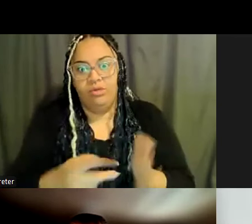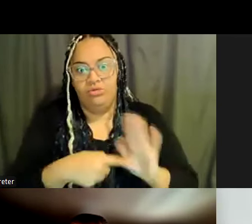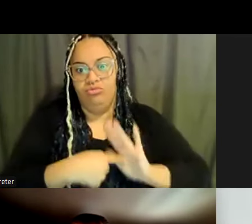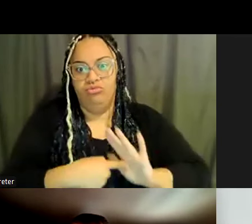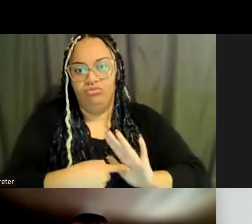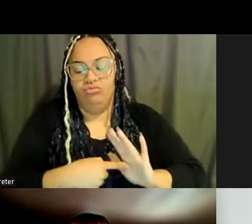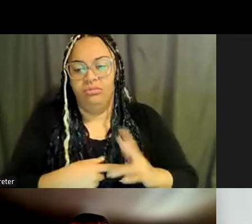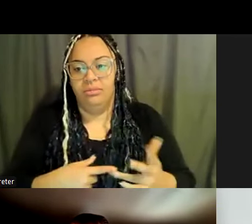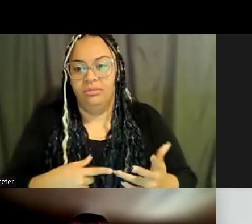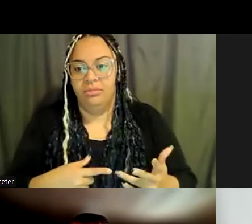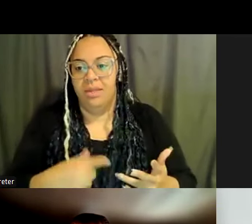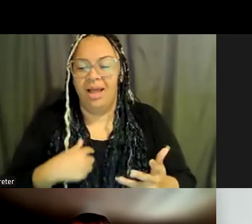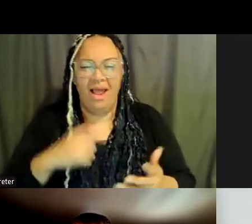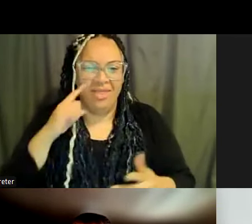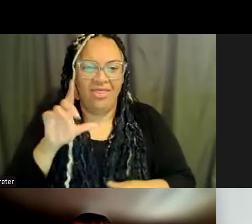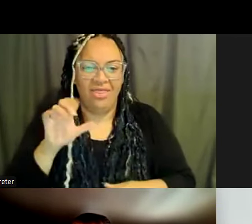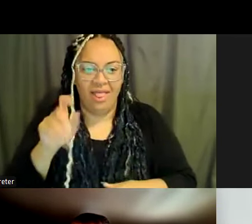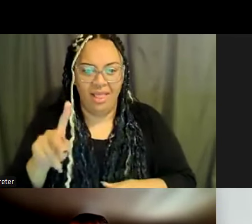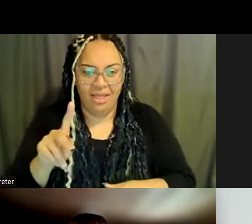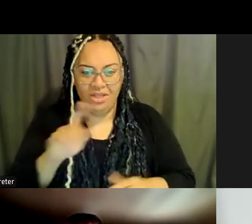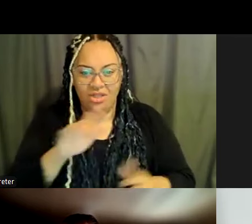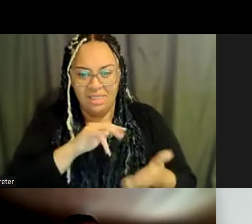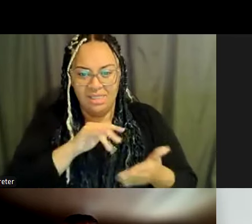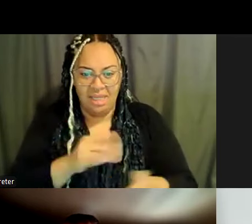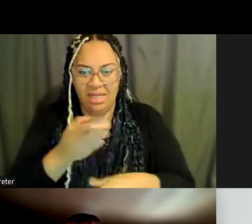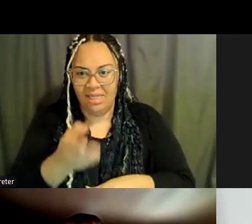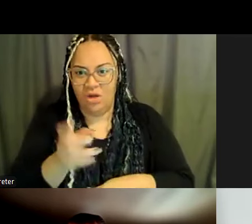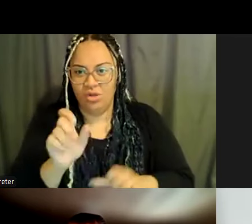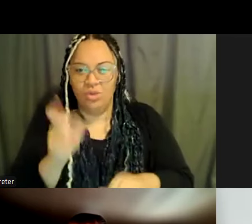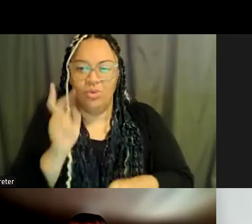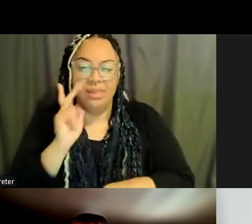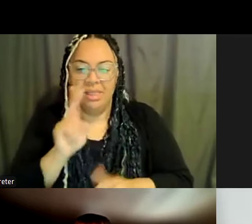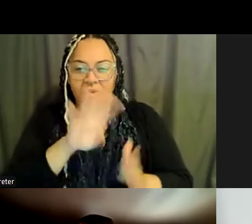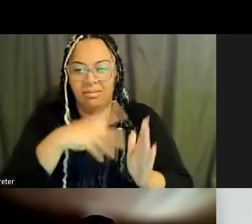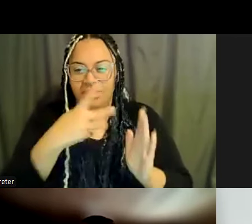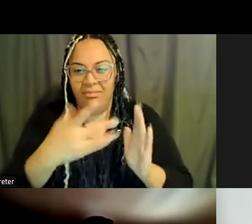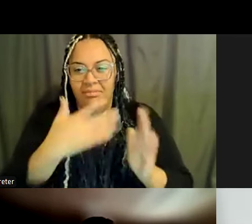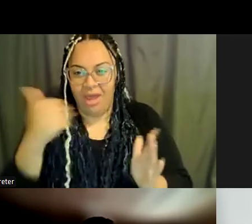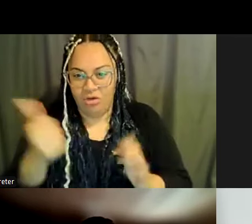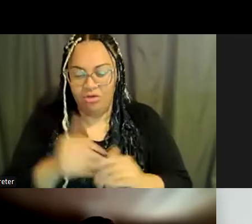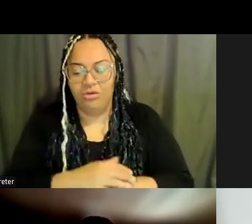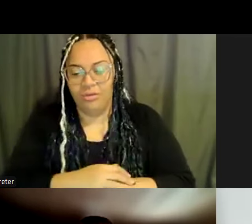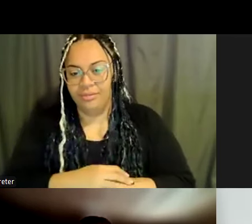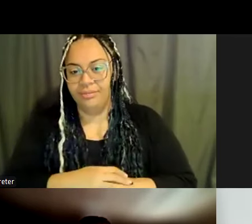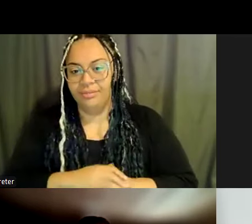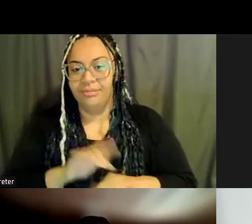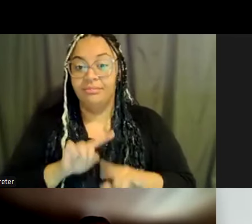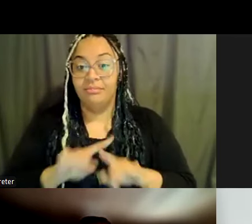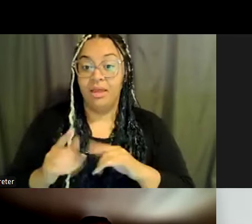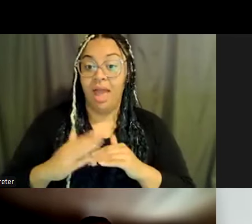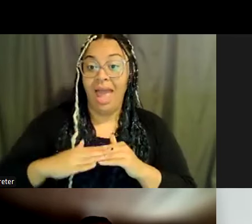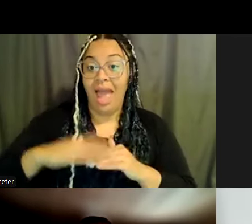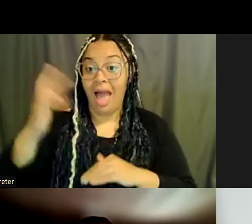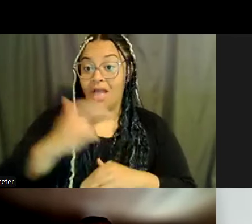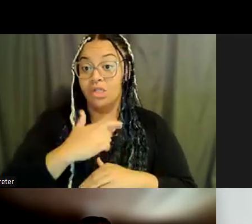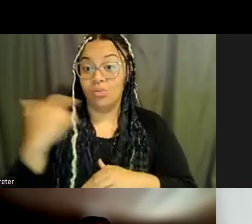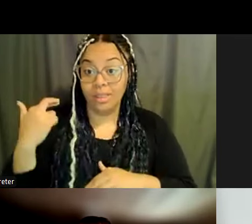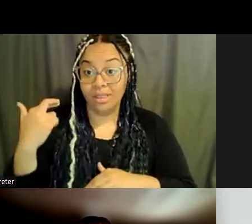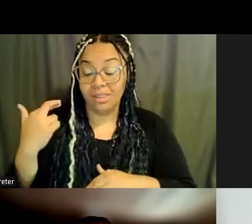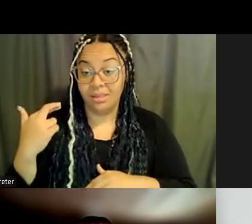I think the link to the studies down there so you can see the charts better if you want. But the highest risk window for